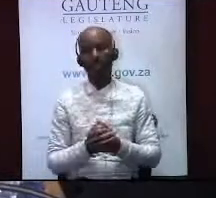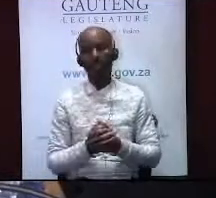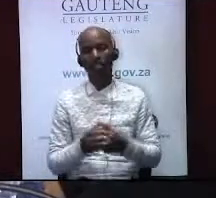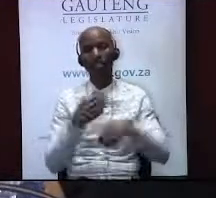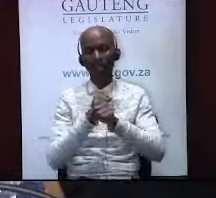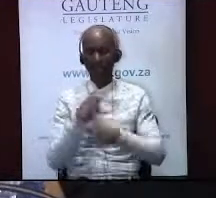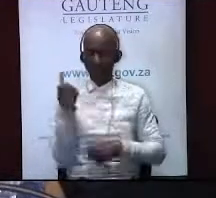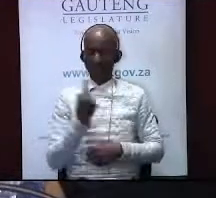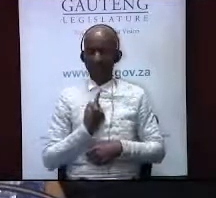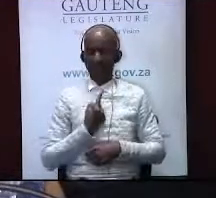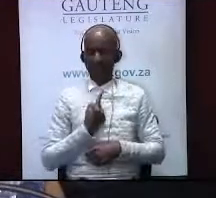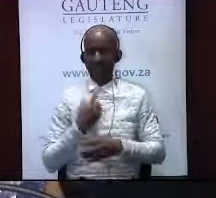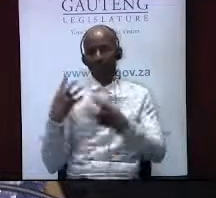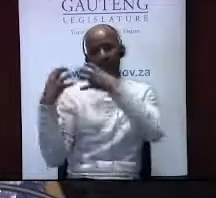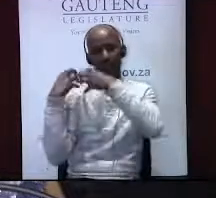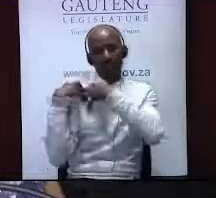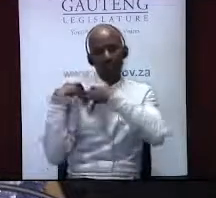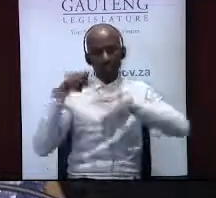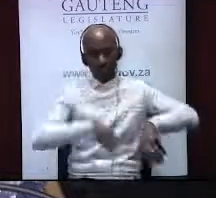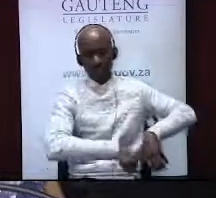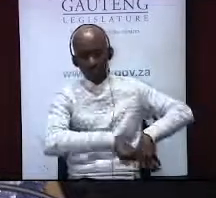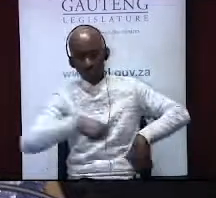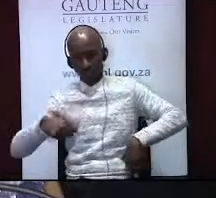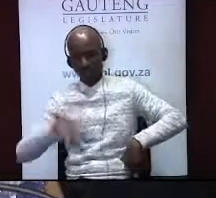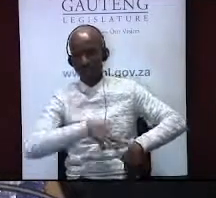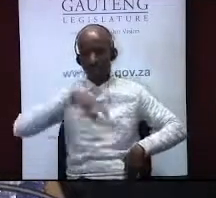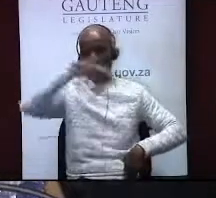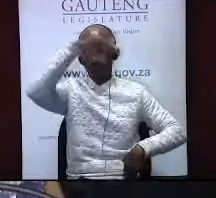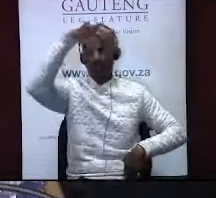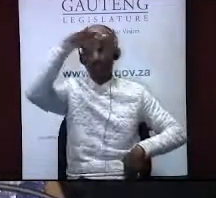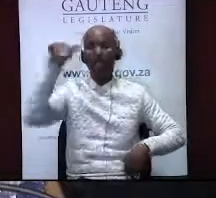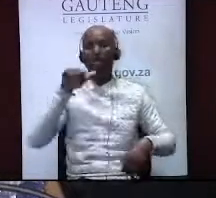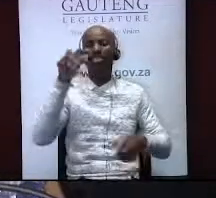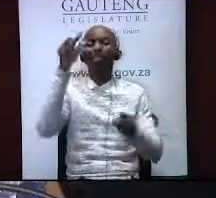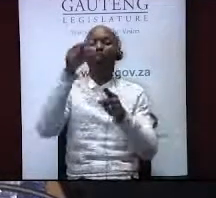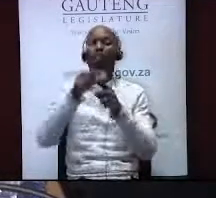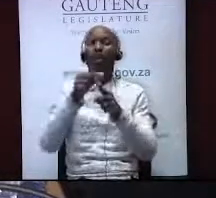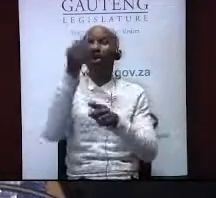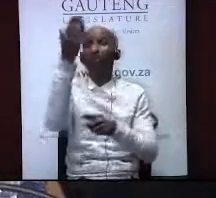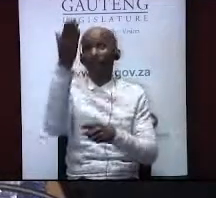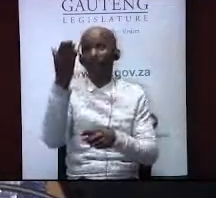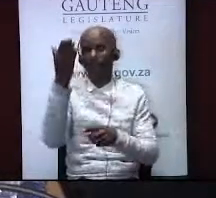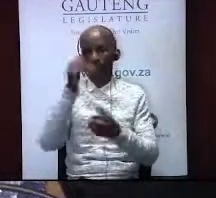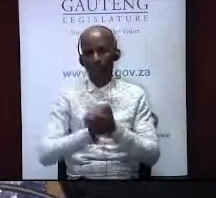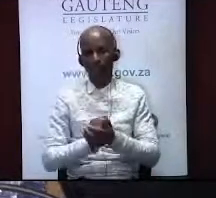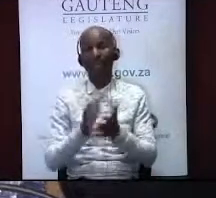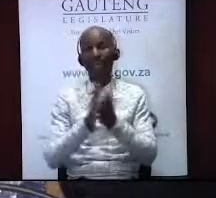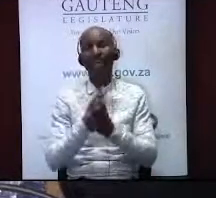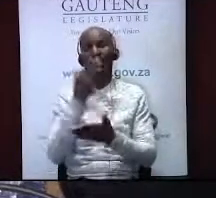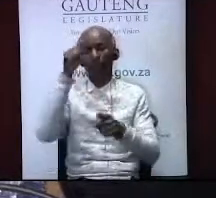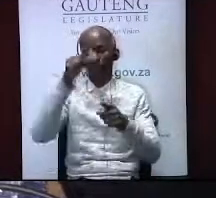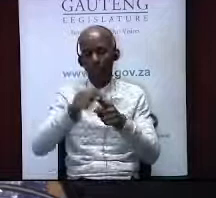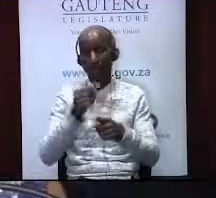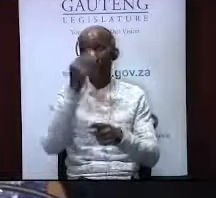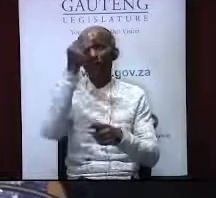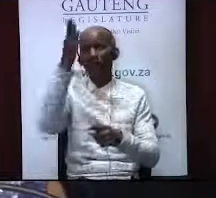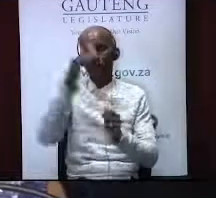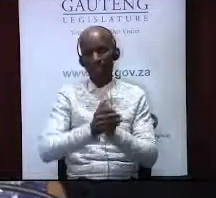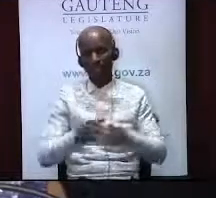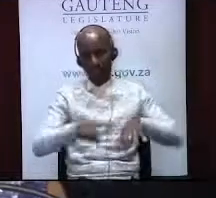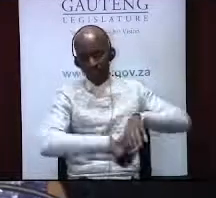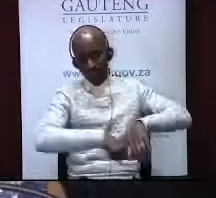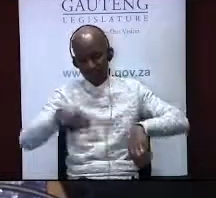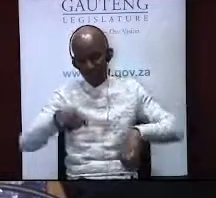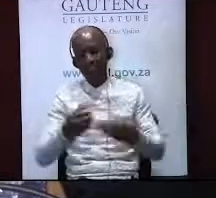upon your sword of the Spirit, which is the word of God. And the word of God is sharper than